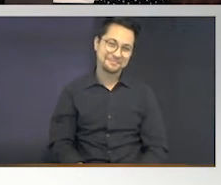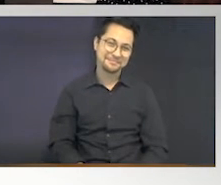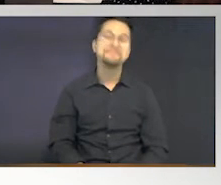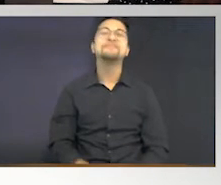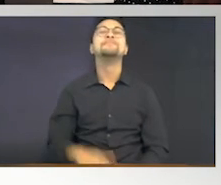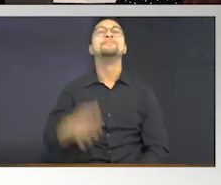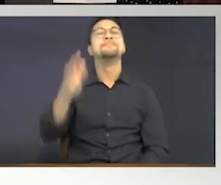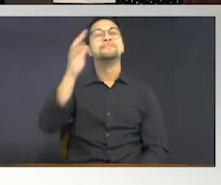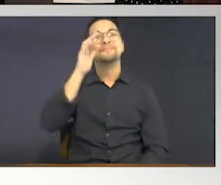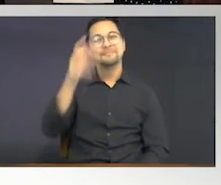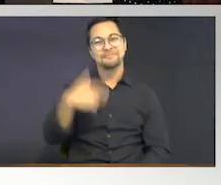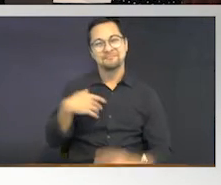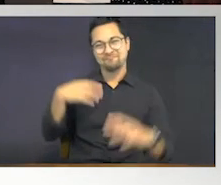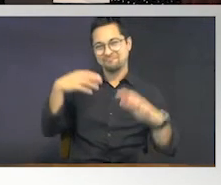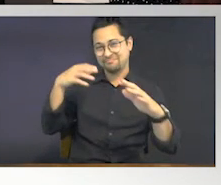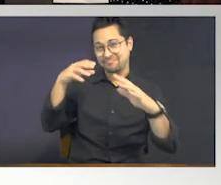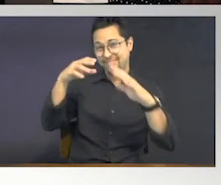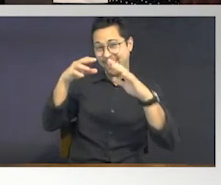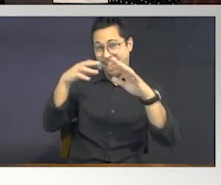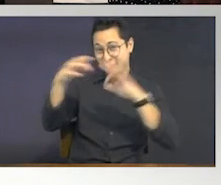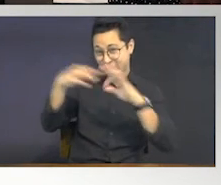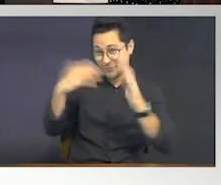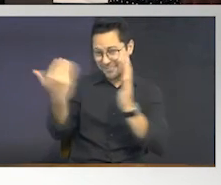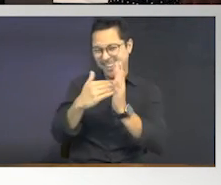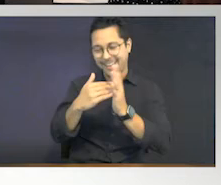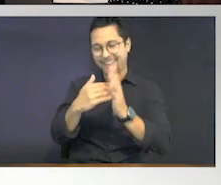so let me just read through the instructions again. So the